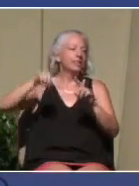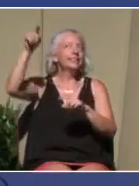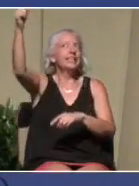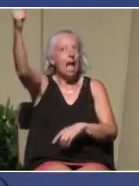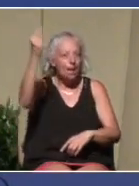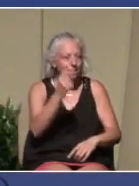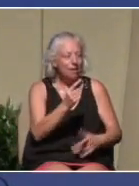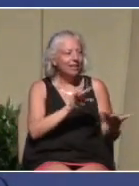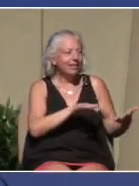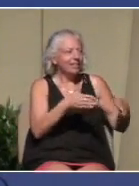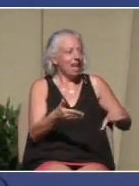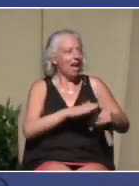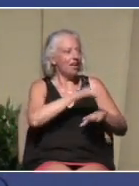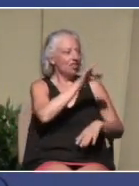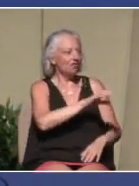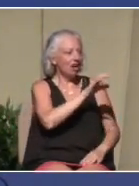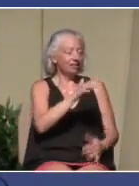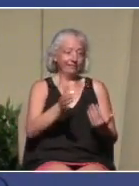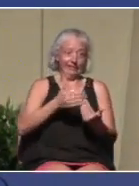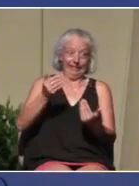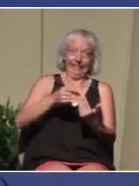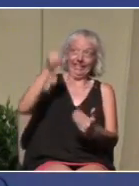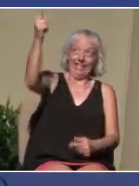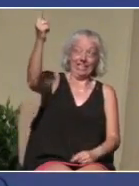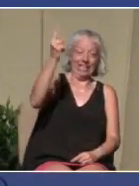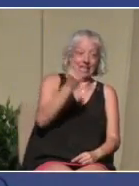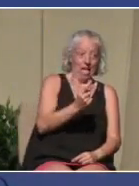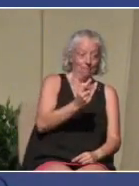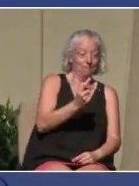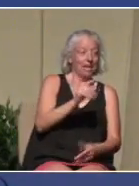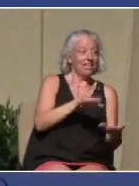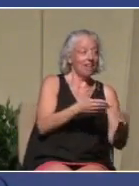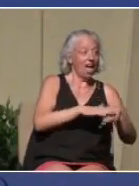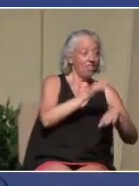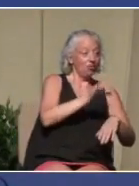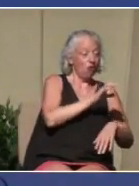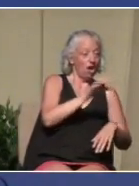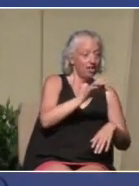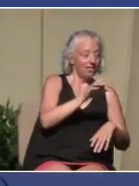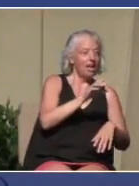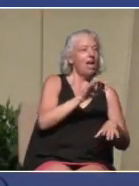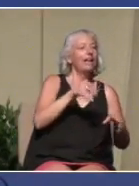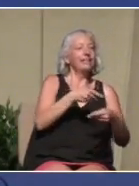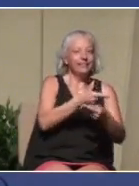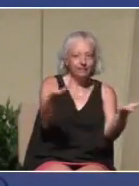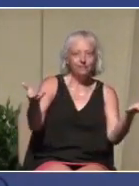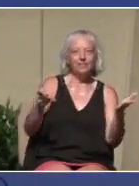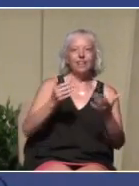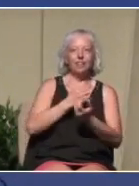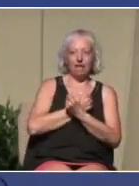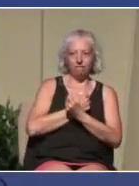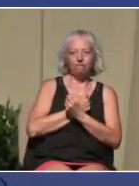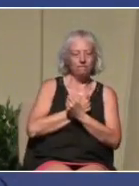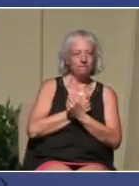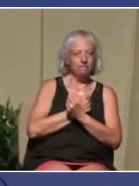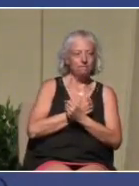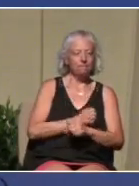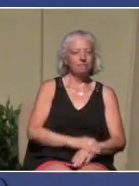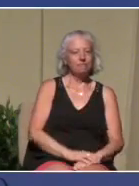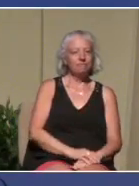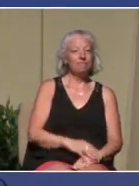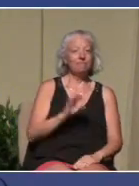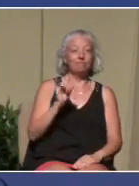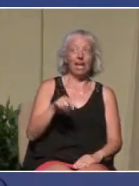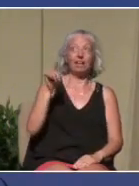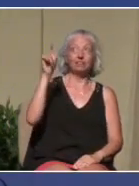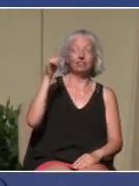It was easier for him to come and die on a cross to satisfy his love for you and me. And that's what he says to us: